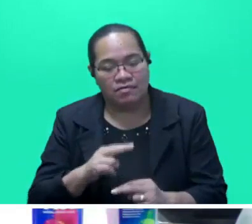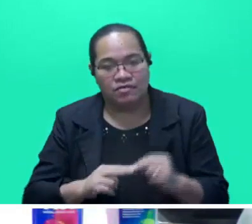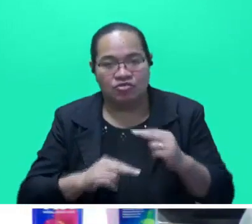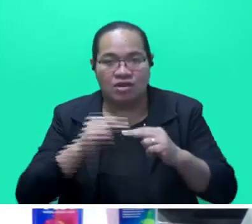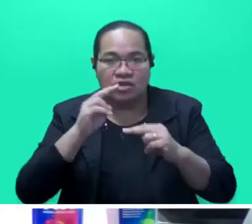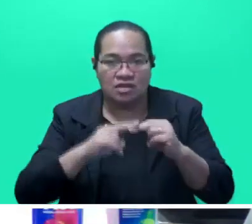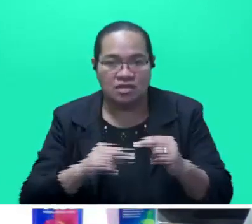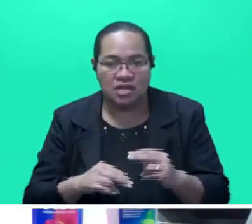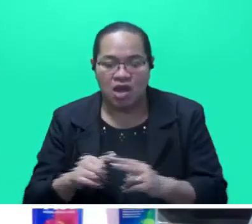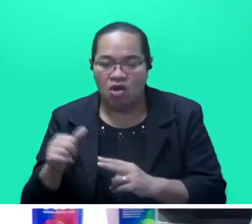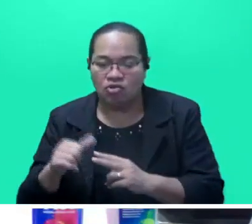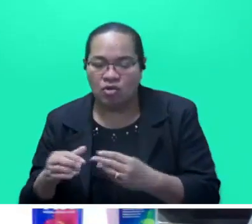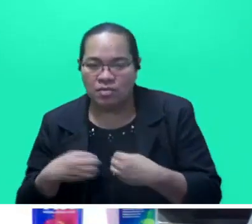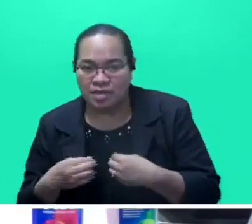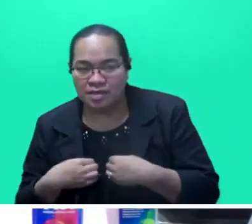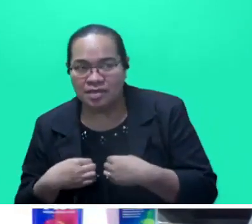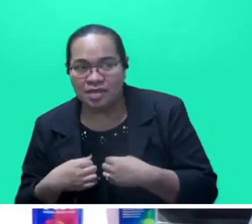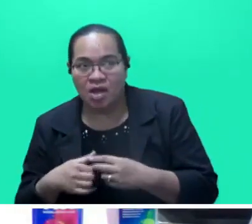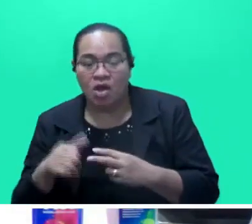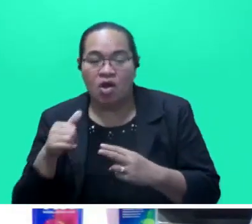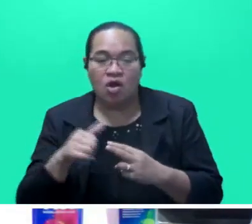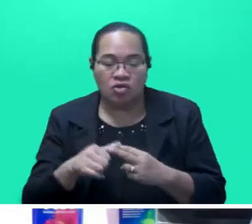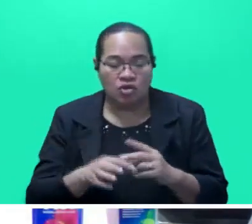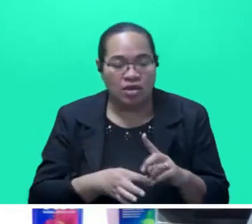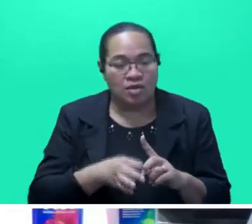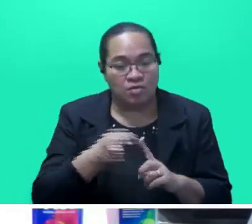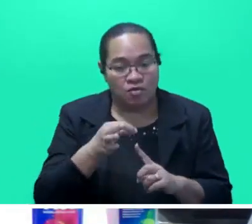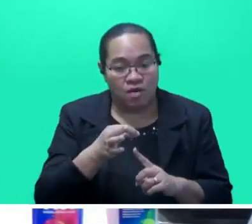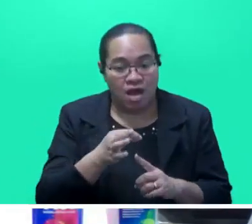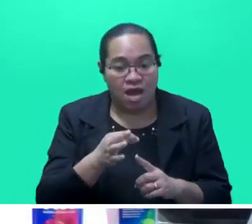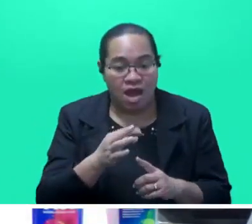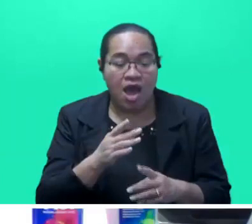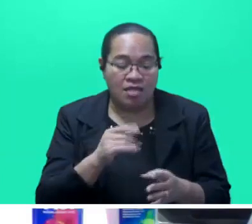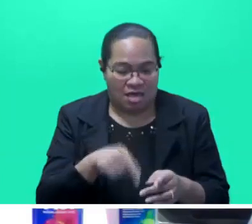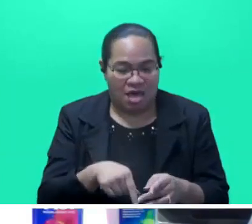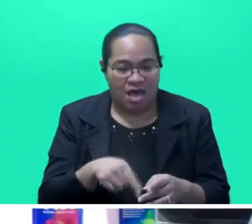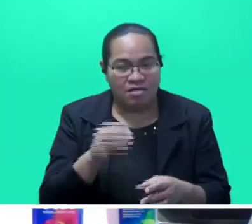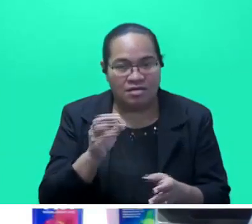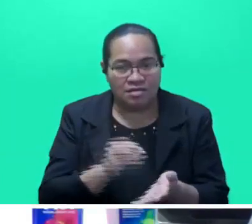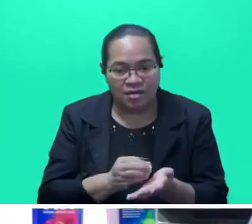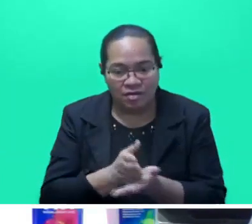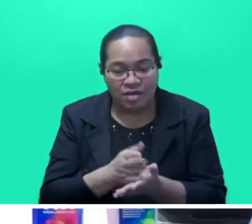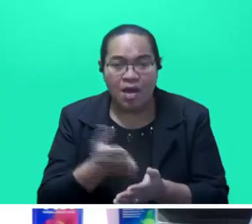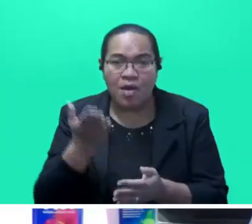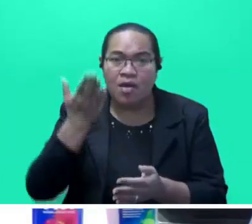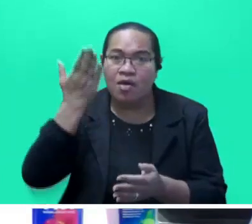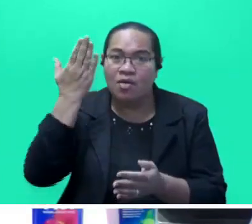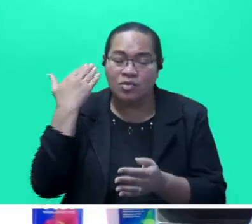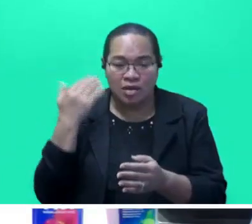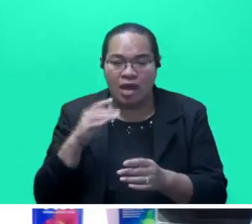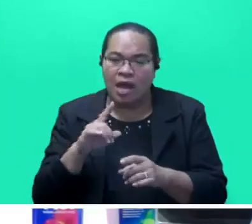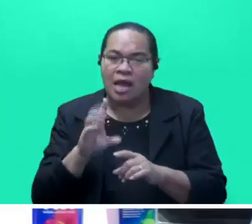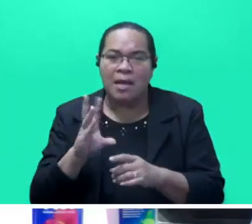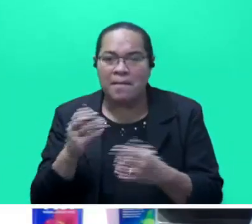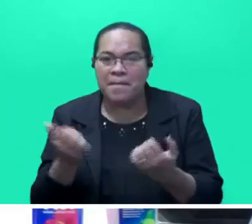corrections enterprises, and improve corrections services. So over the years, we have seen a move away from being kept in